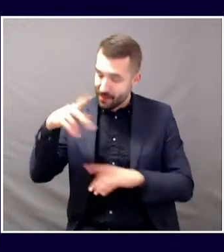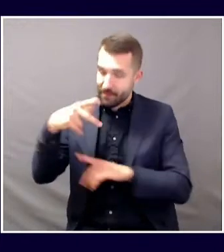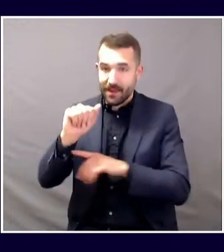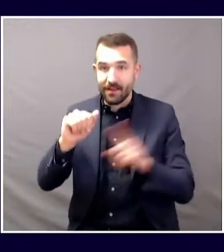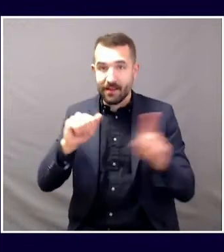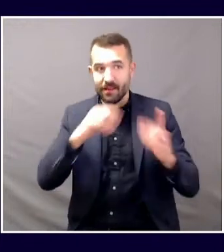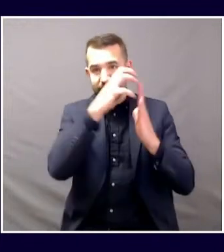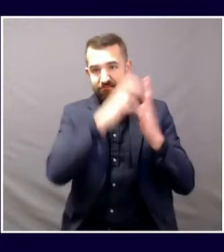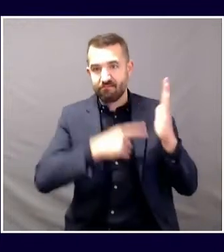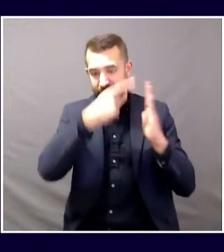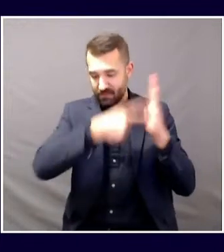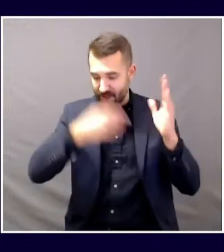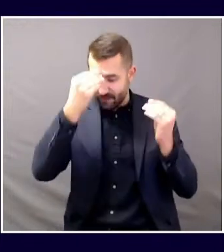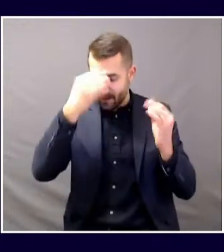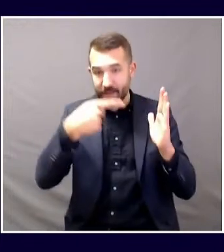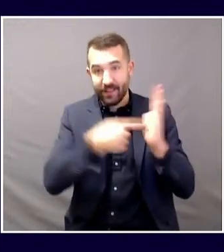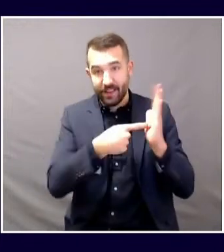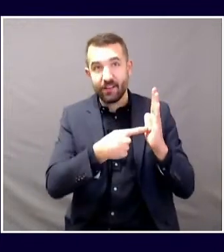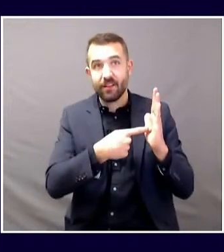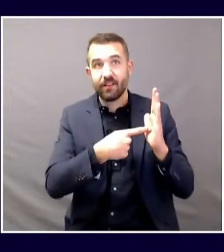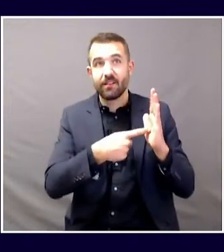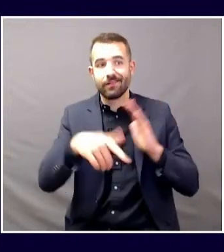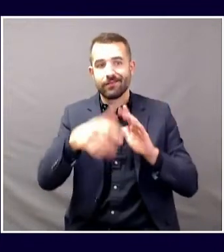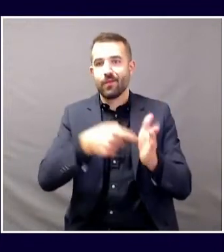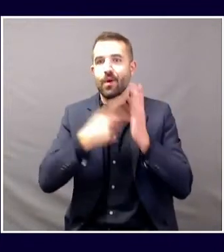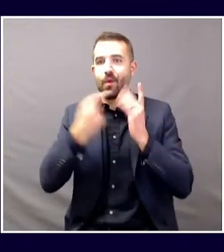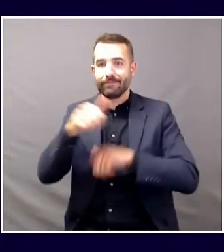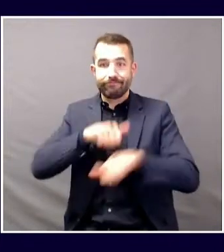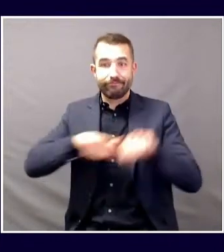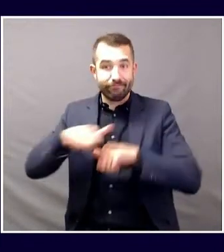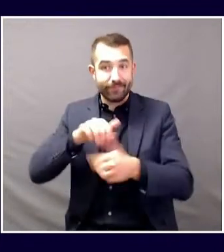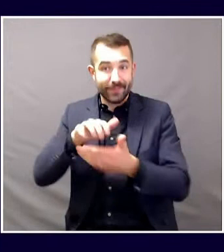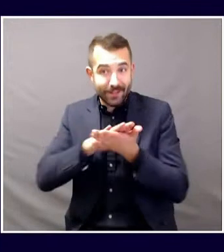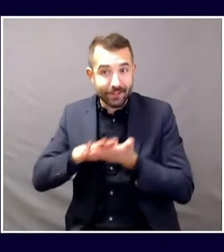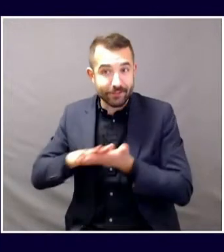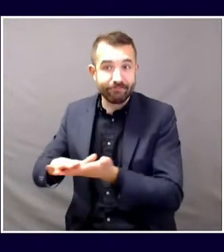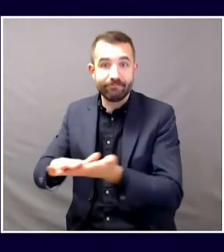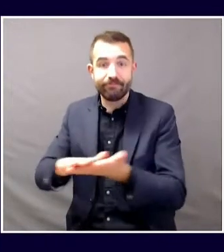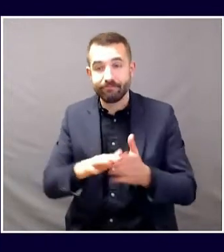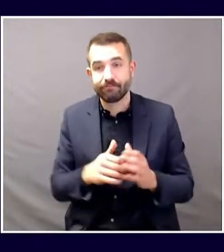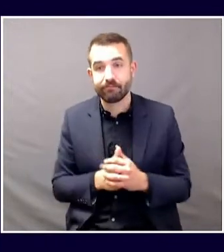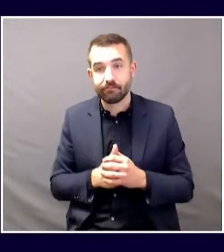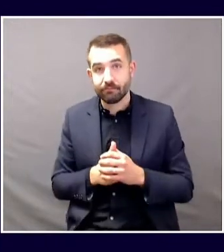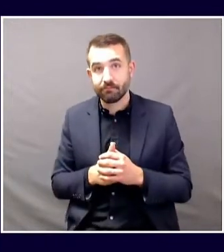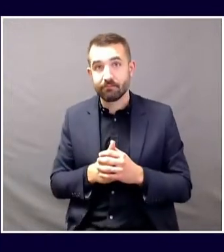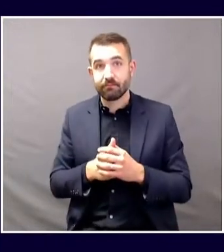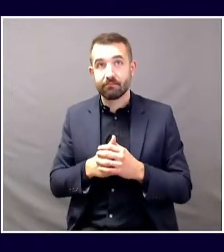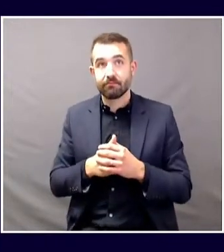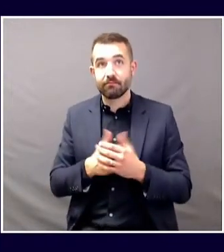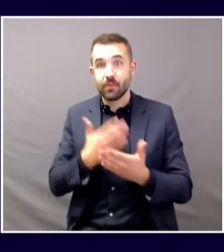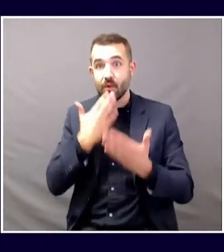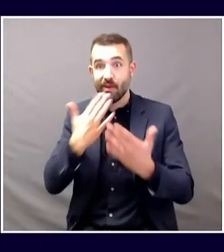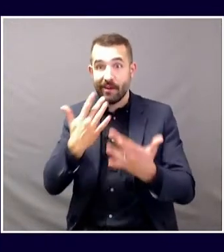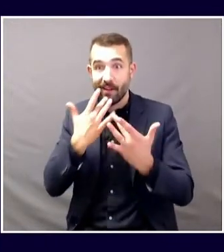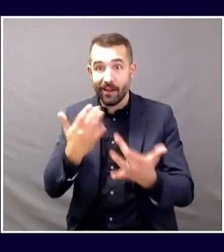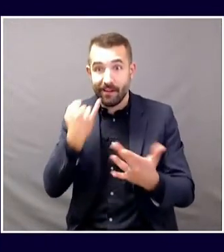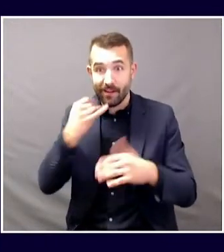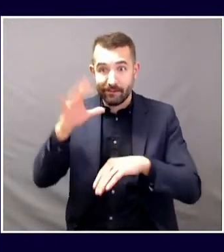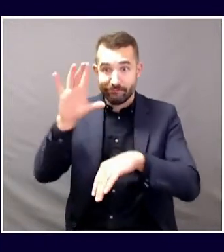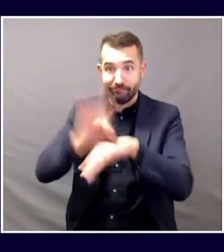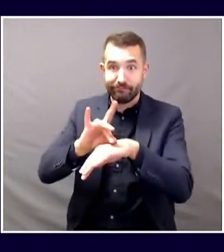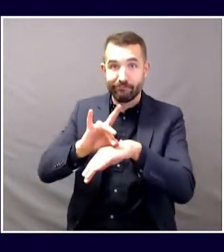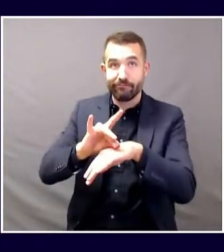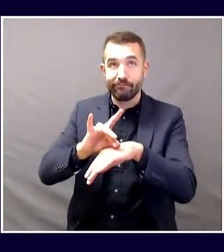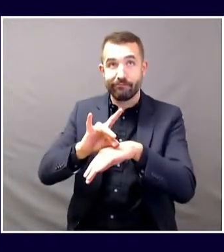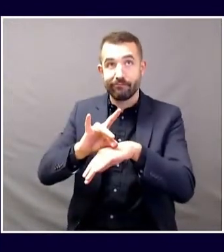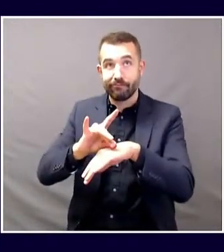may touch has been thoroughly wiped down. Thankfully, the situation with touch surfaces is not pandemonium like it was back